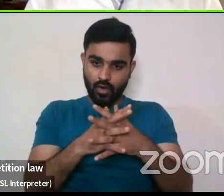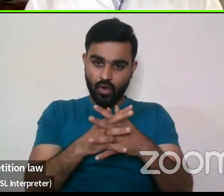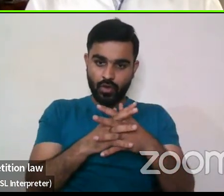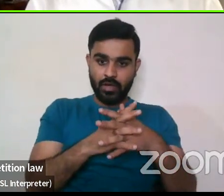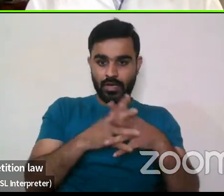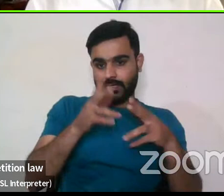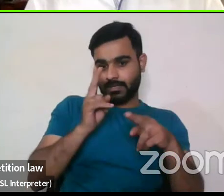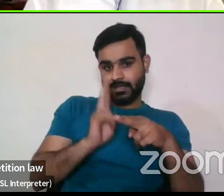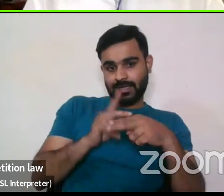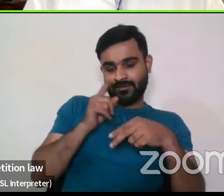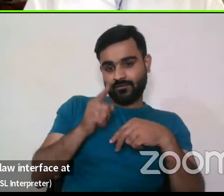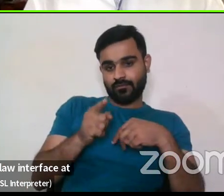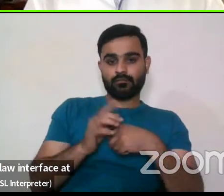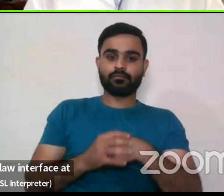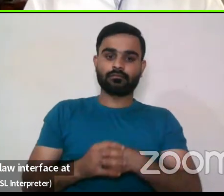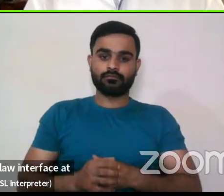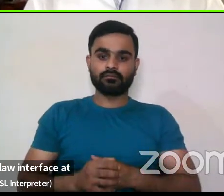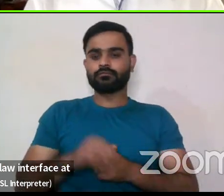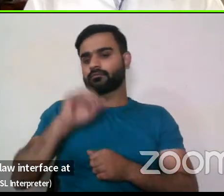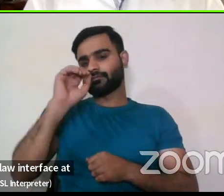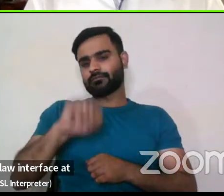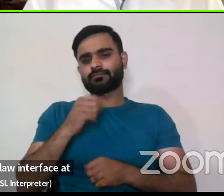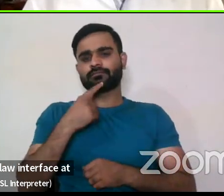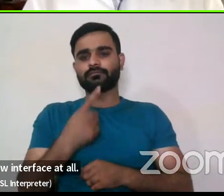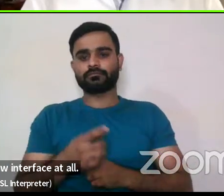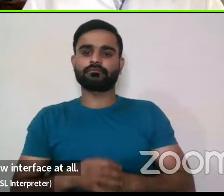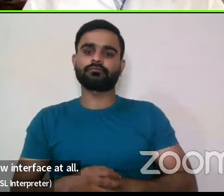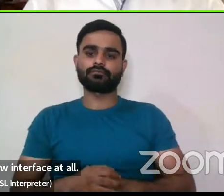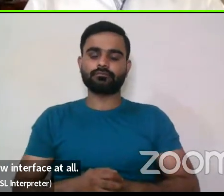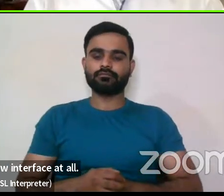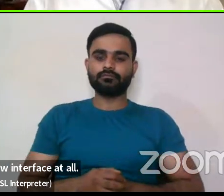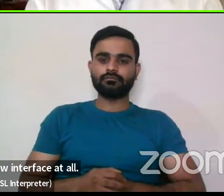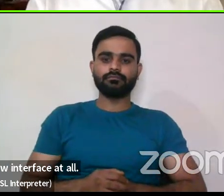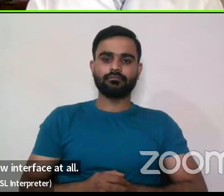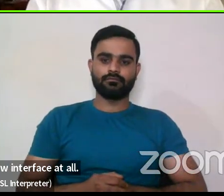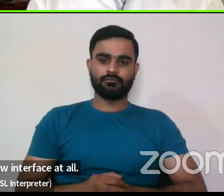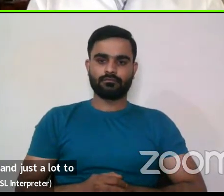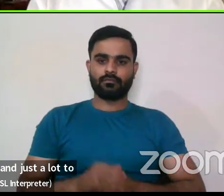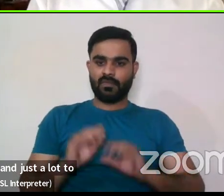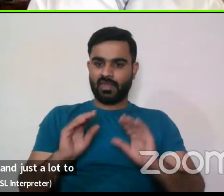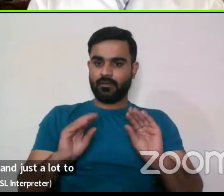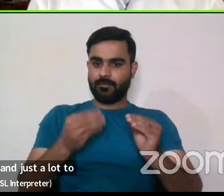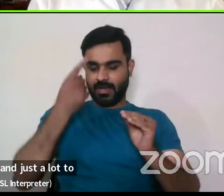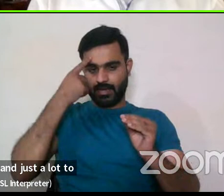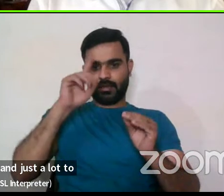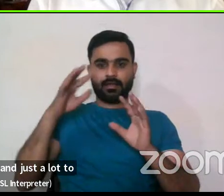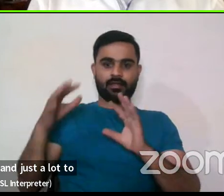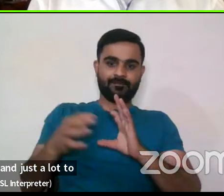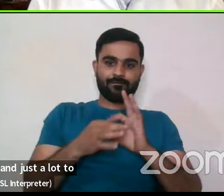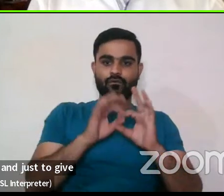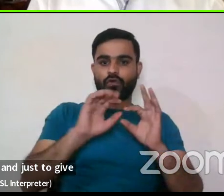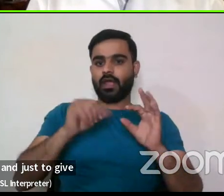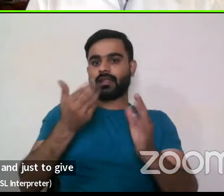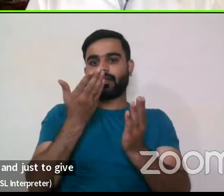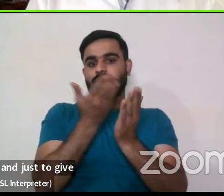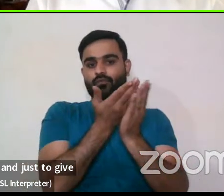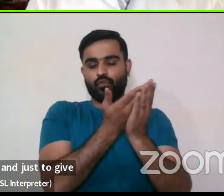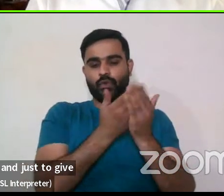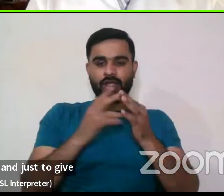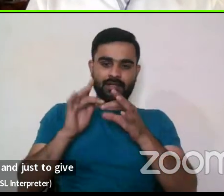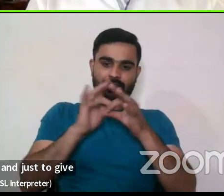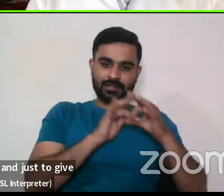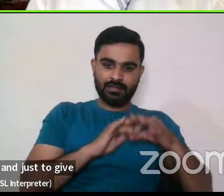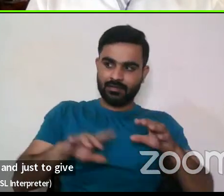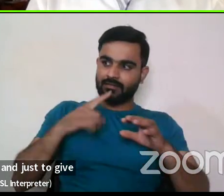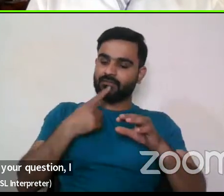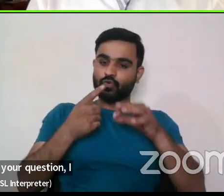World Trade Organization. And having said that, and just to give a better context to the other part of your question, if you